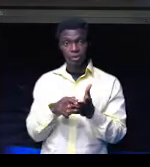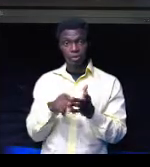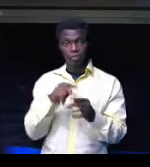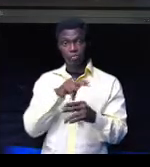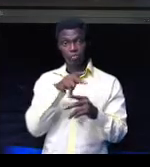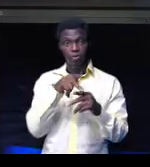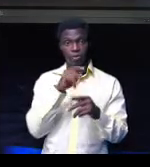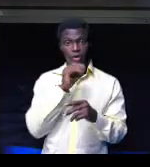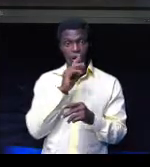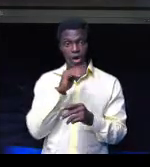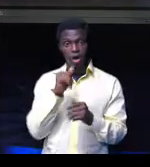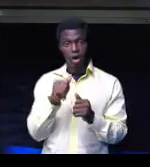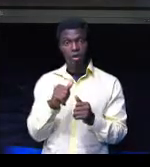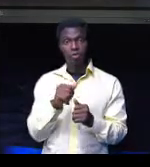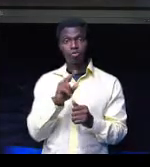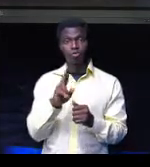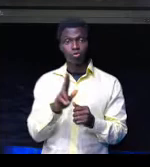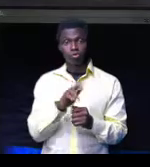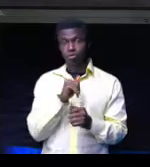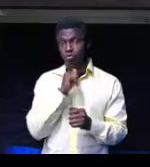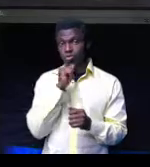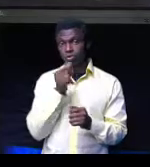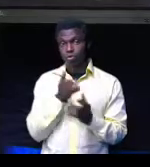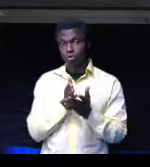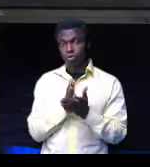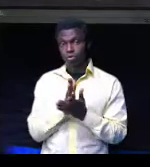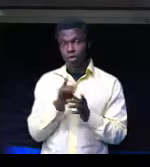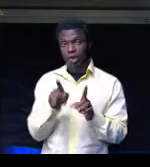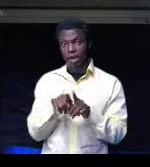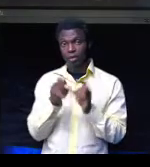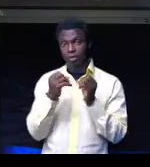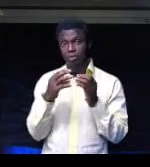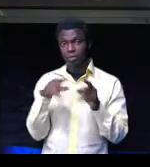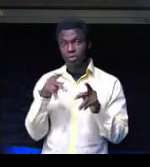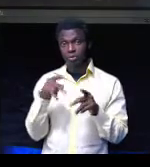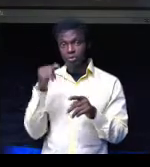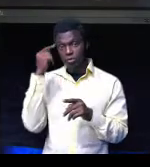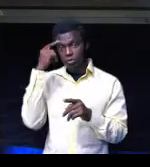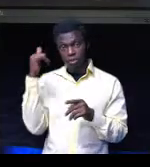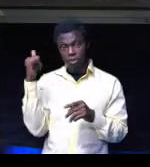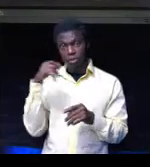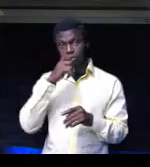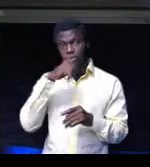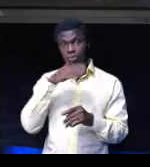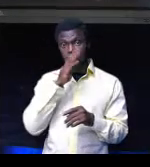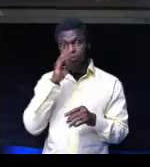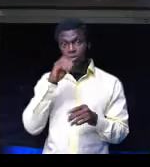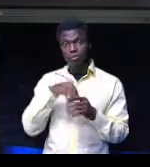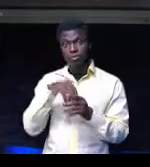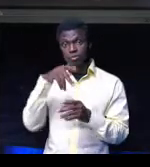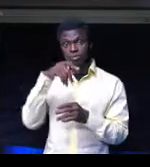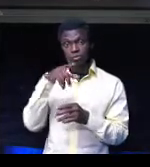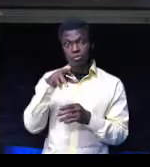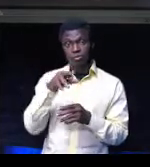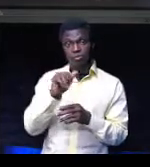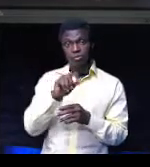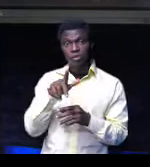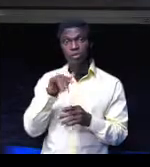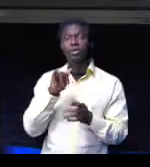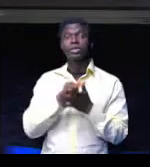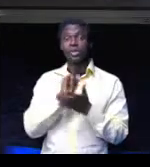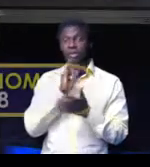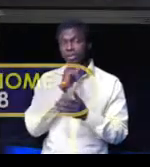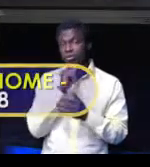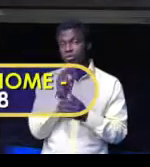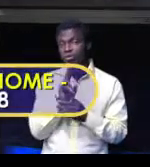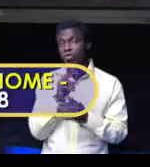These pronouns are often used incorrectly, as many people think they must be in the plural. That is not true.